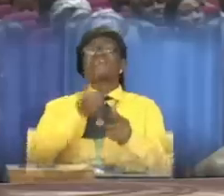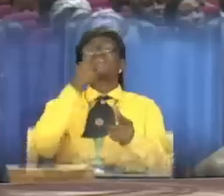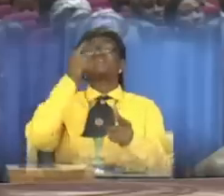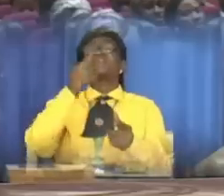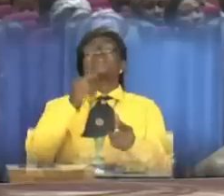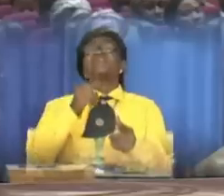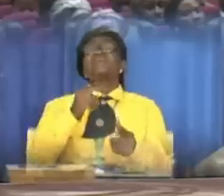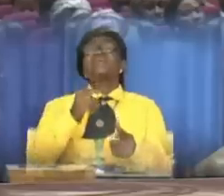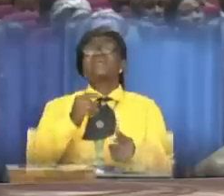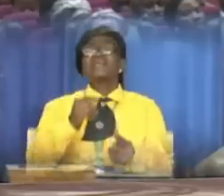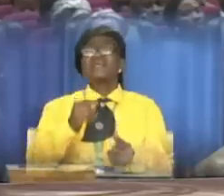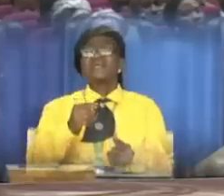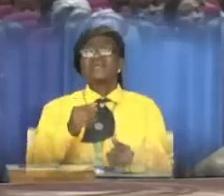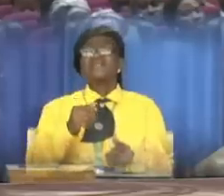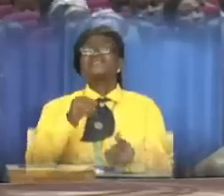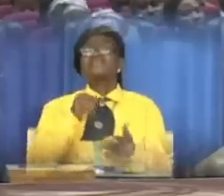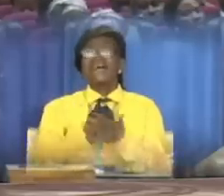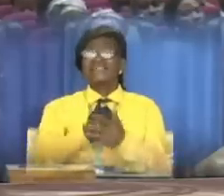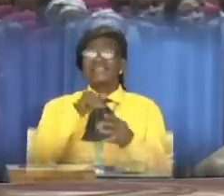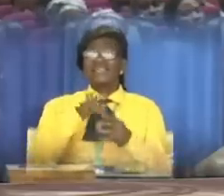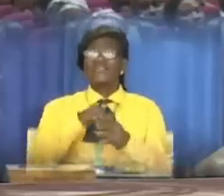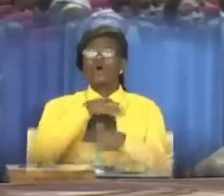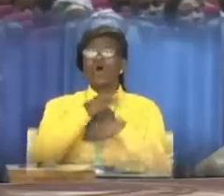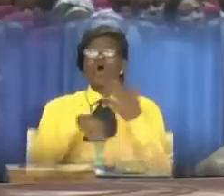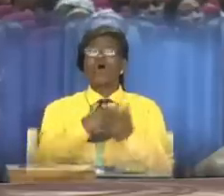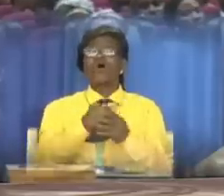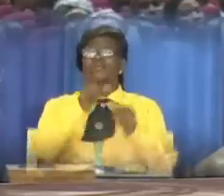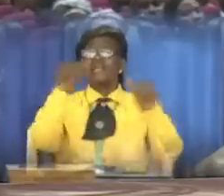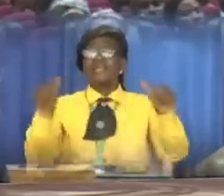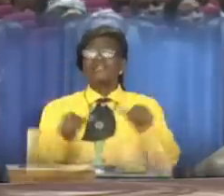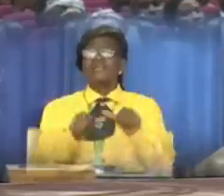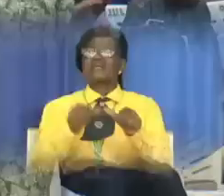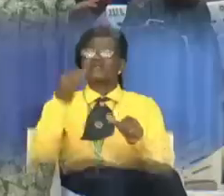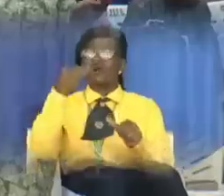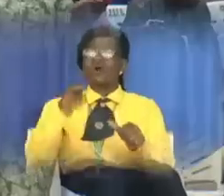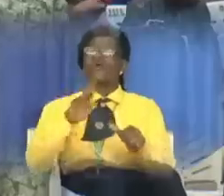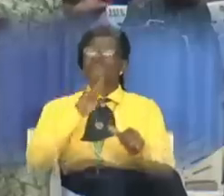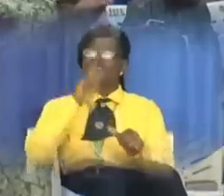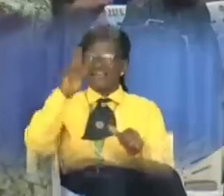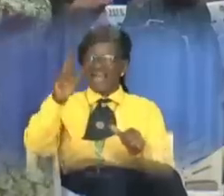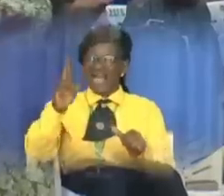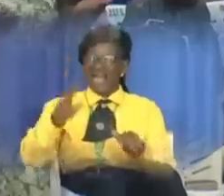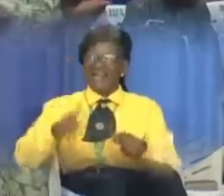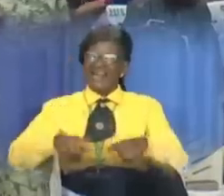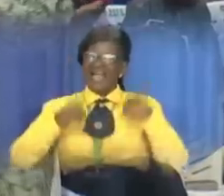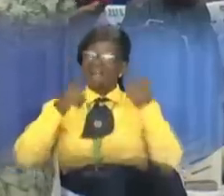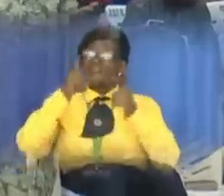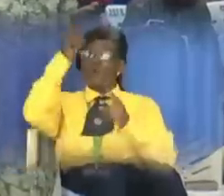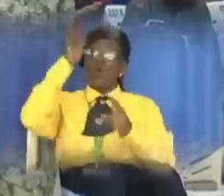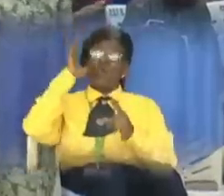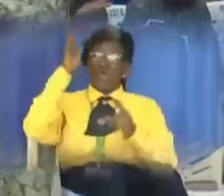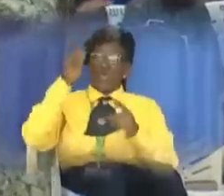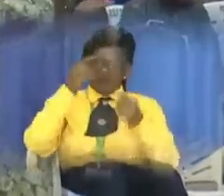That in every area of their lives, my Father and my God, you will consider them first.